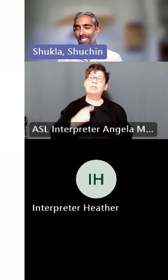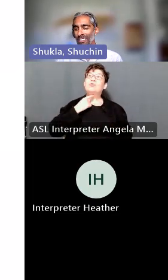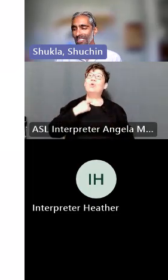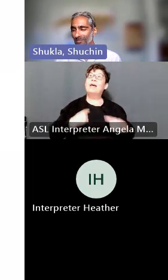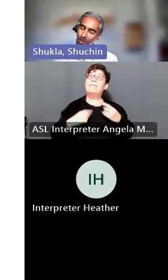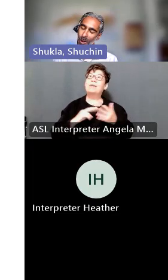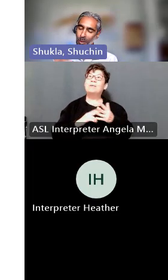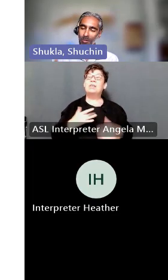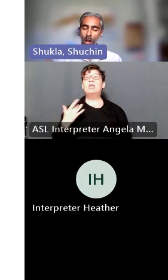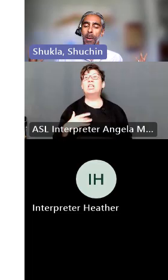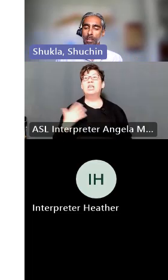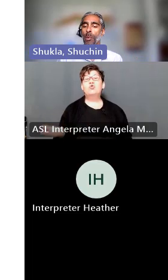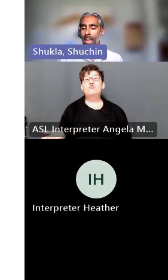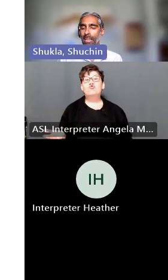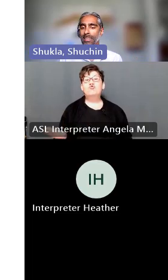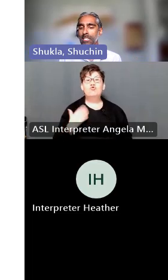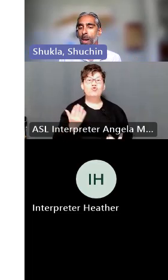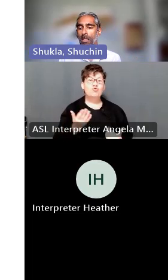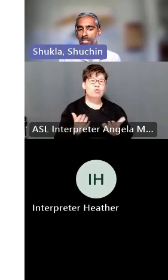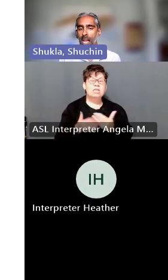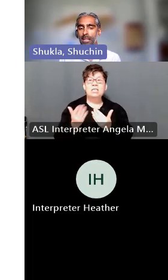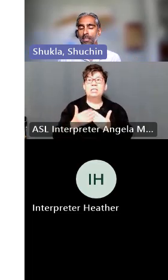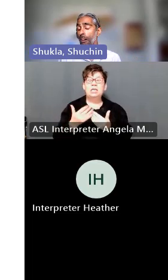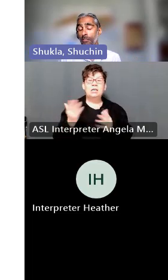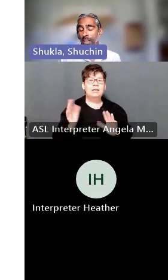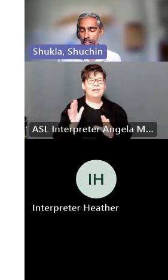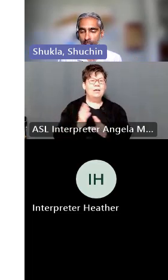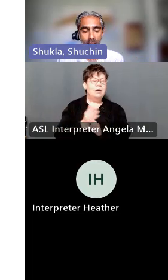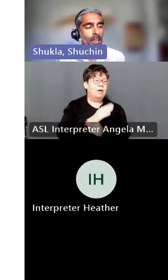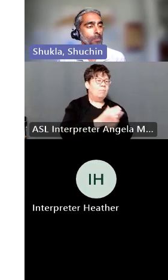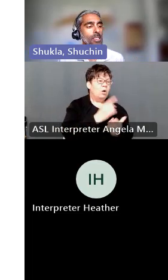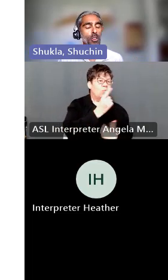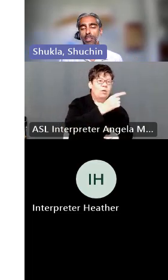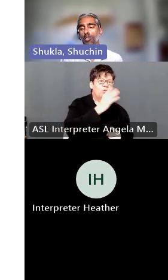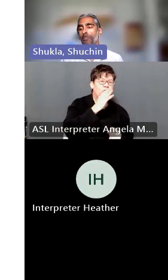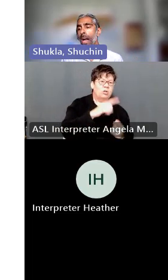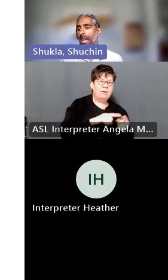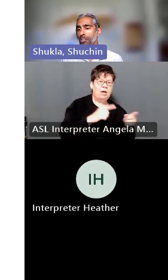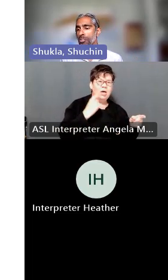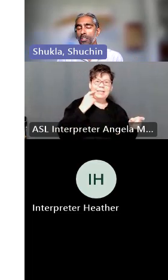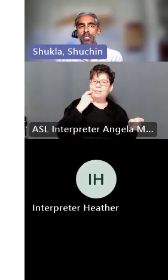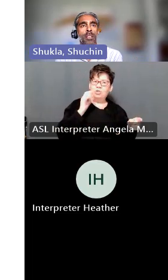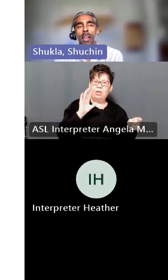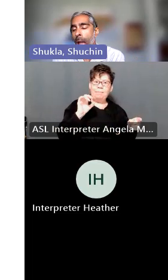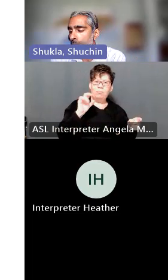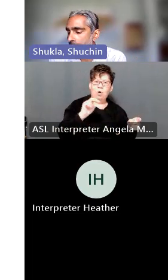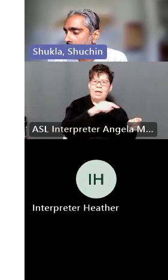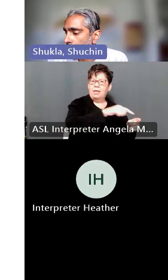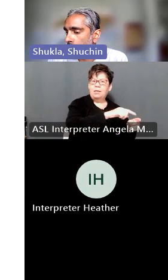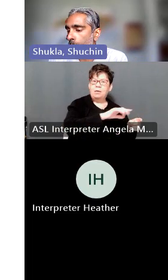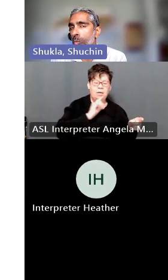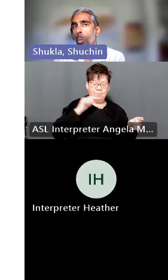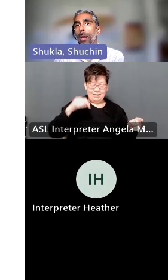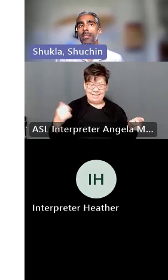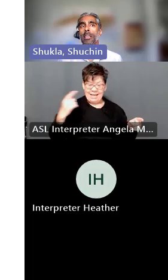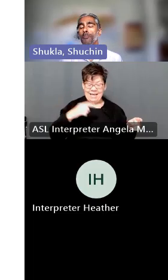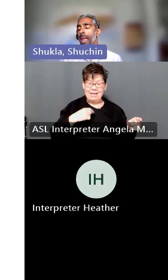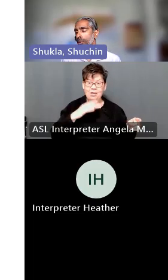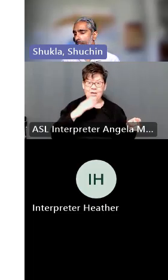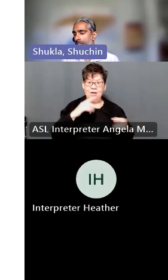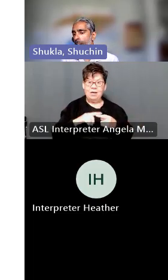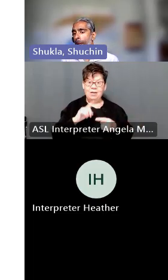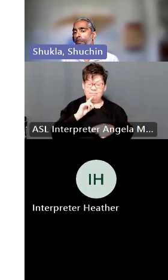dismiss, right? That was the part one, was all about the brain disease model of science of addiction. These are actual biologic changes. I would say similar to the